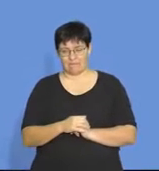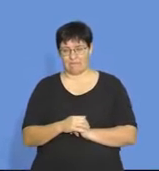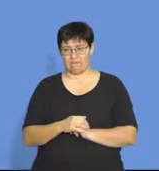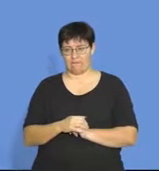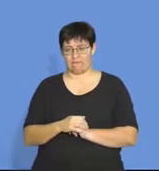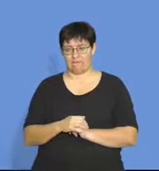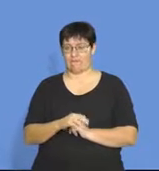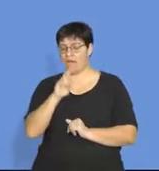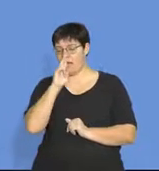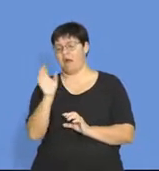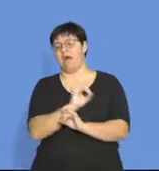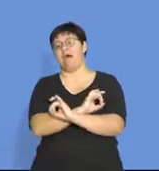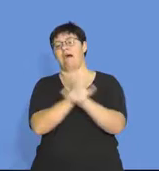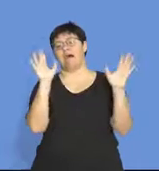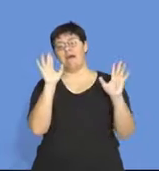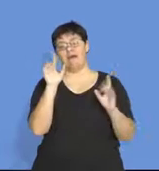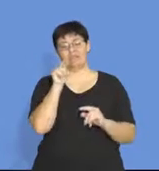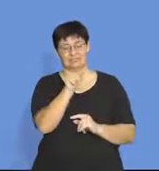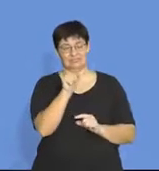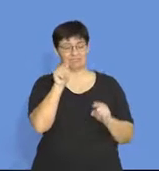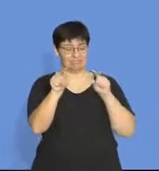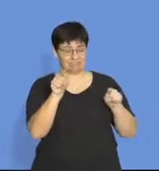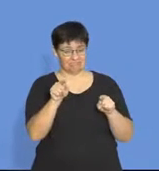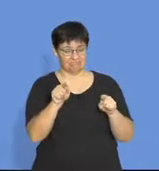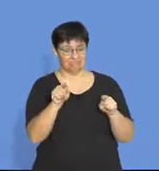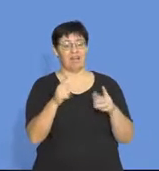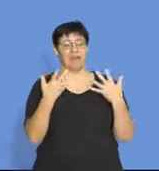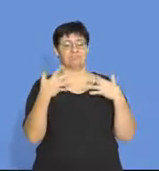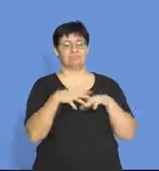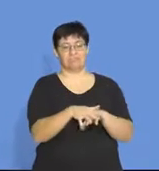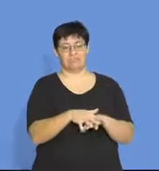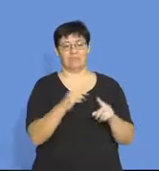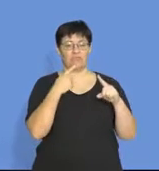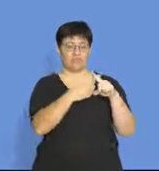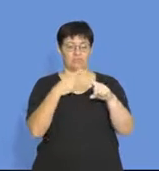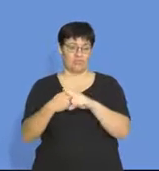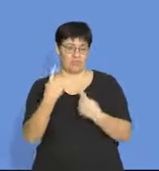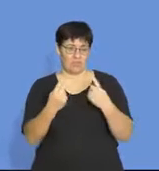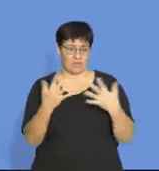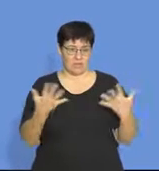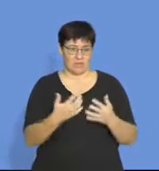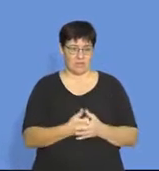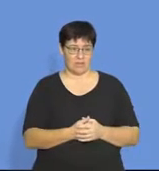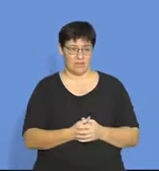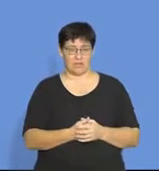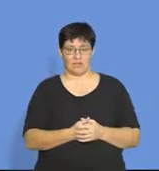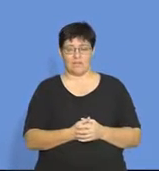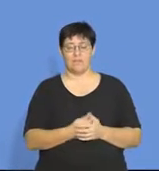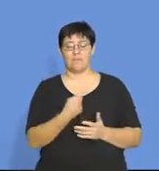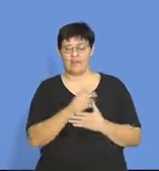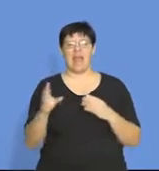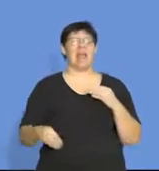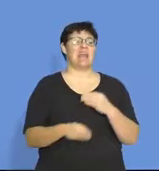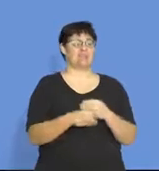then you can then see exactly where these two graphs are intersecting. But this is just